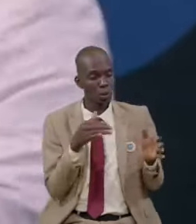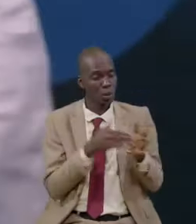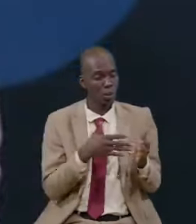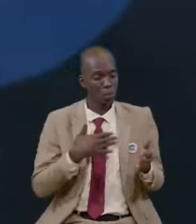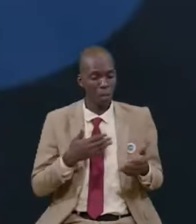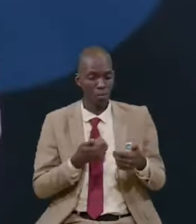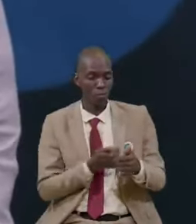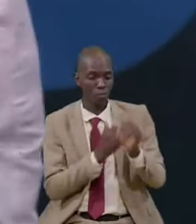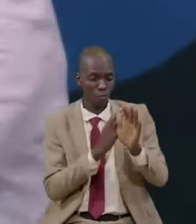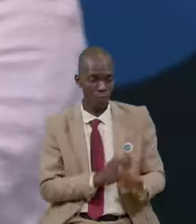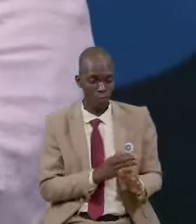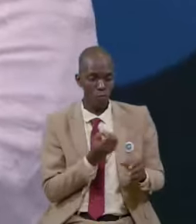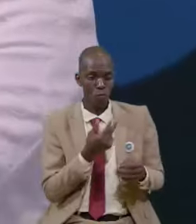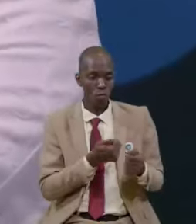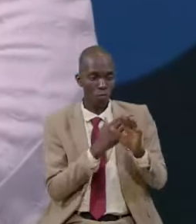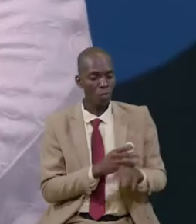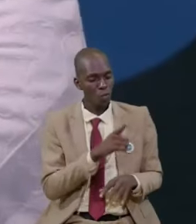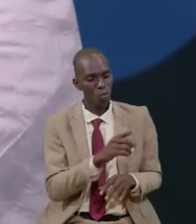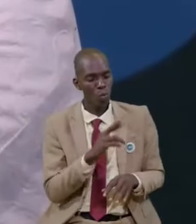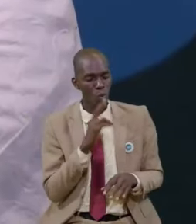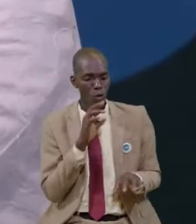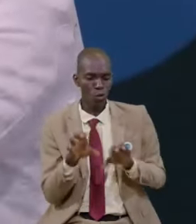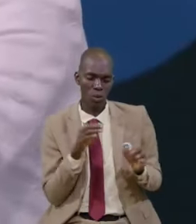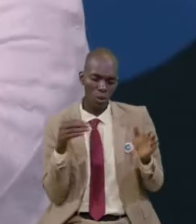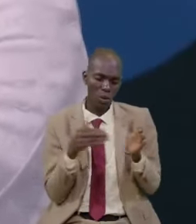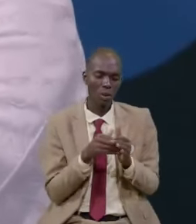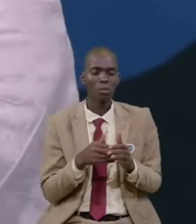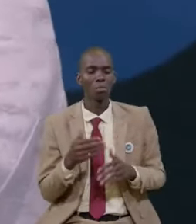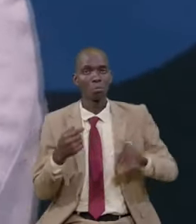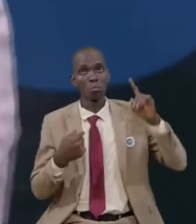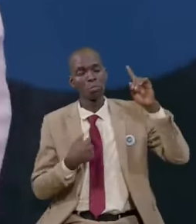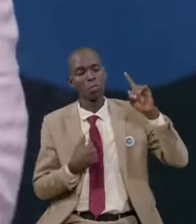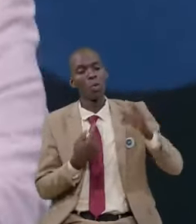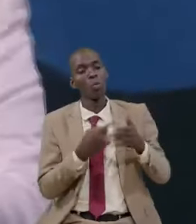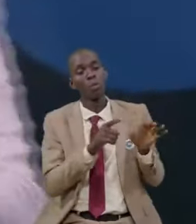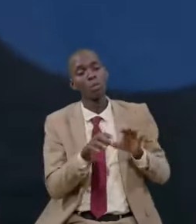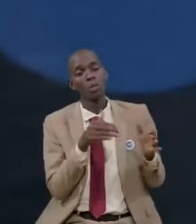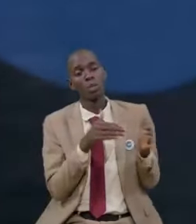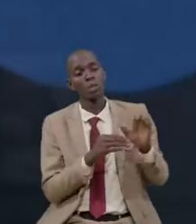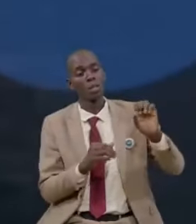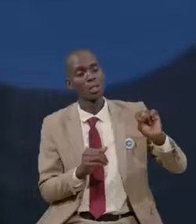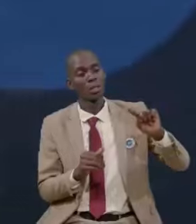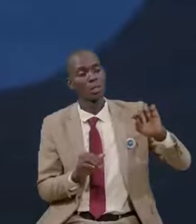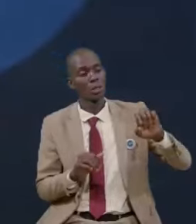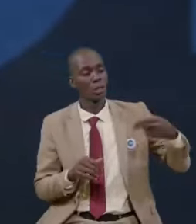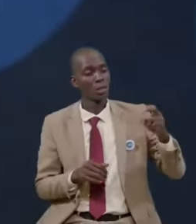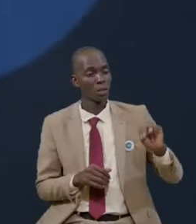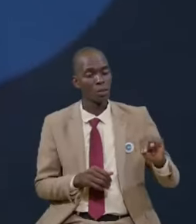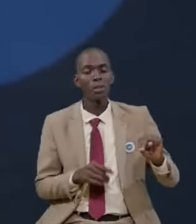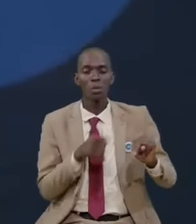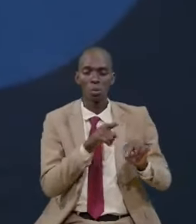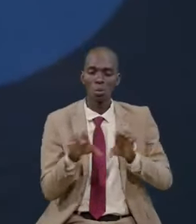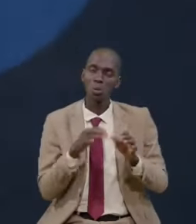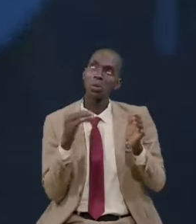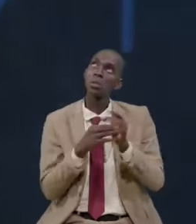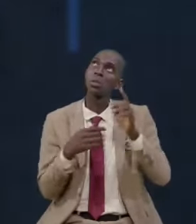against Stephen, you are doing that against me. And what you do against the people, my